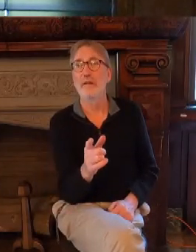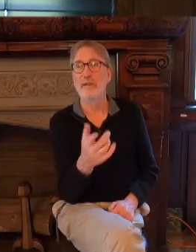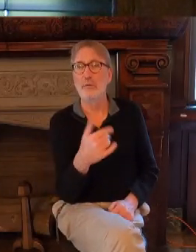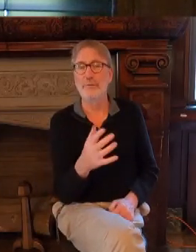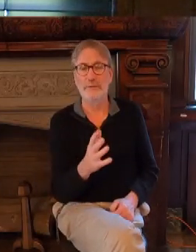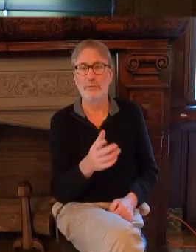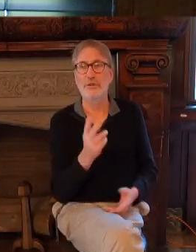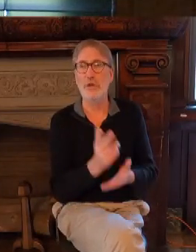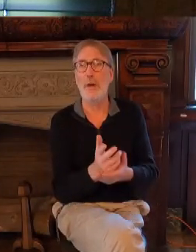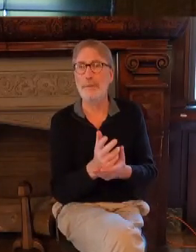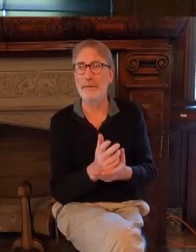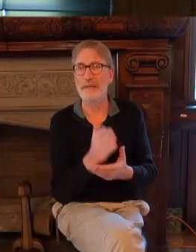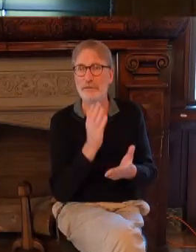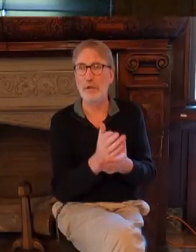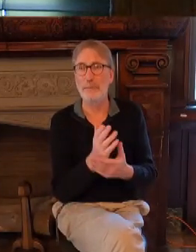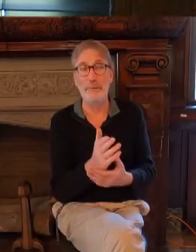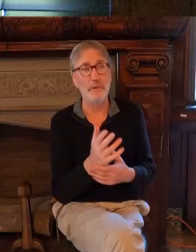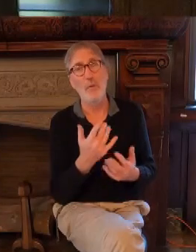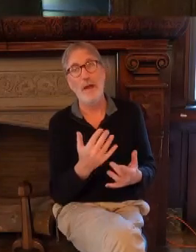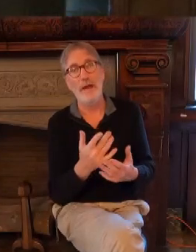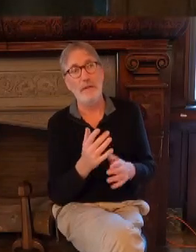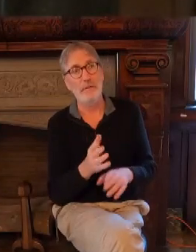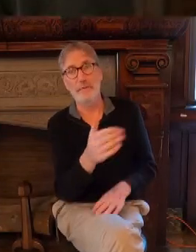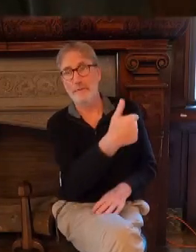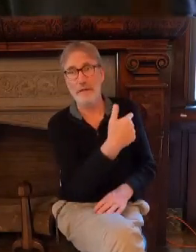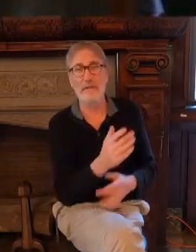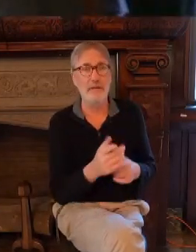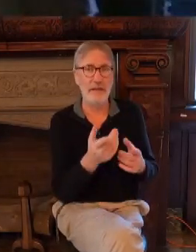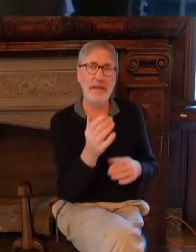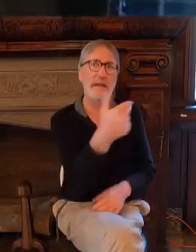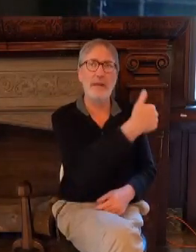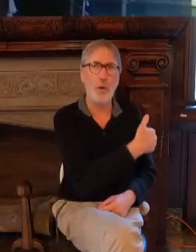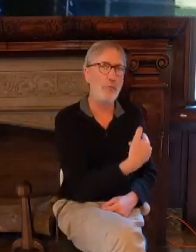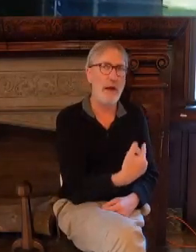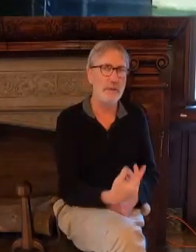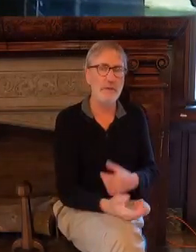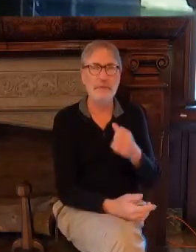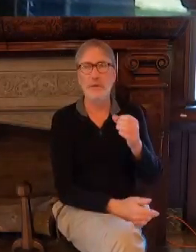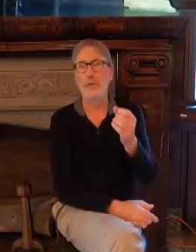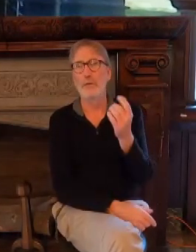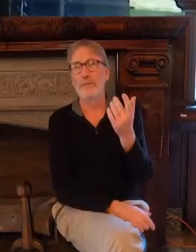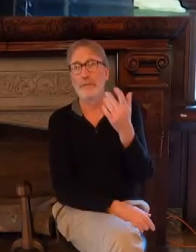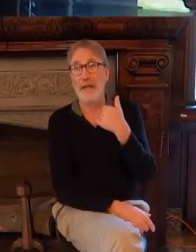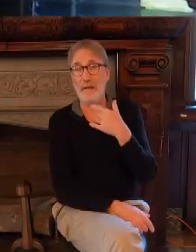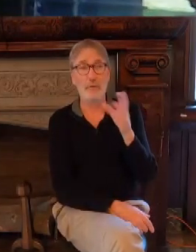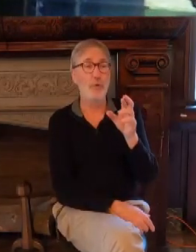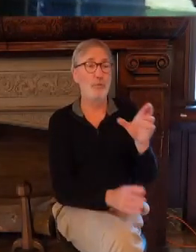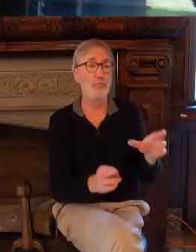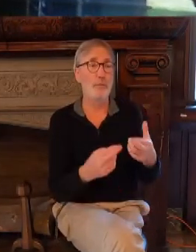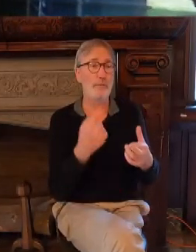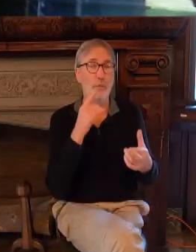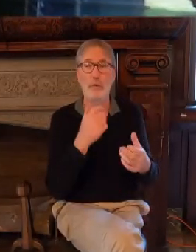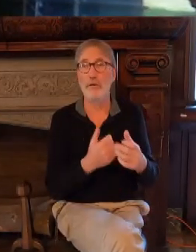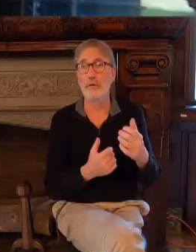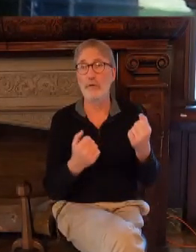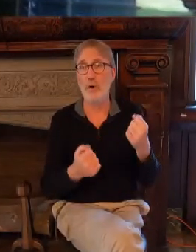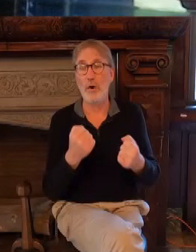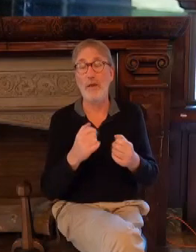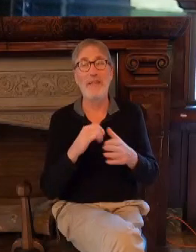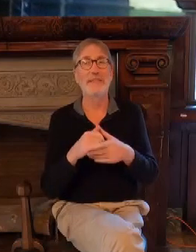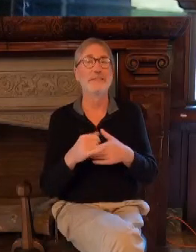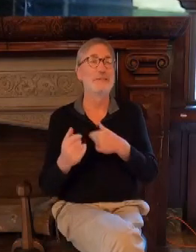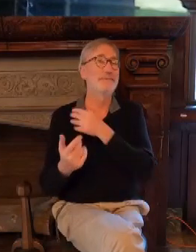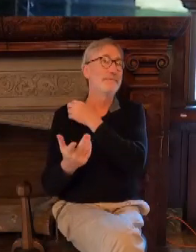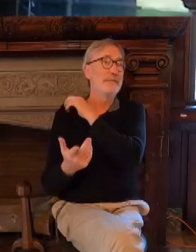middle, and then at that point wait for the other direction to go. And so question one is there space there for a car to safely